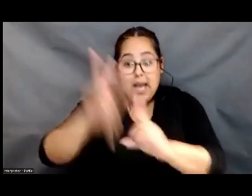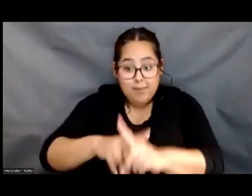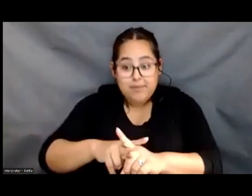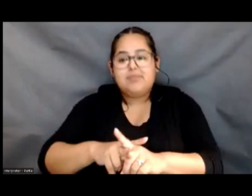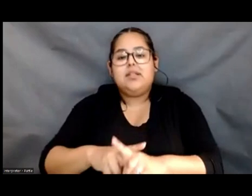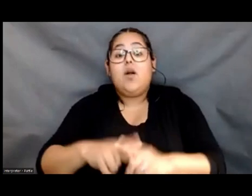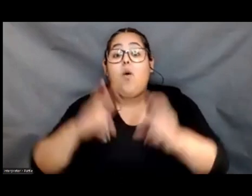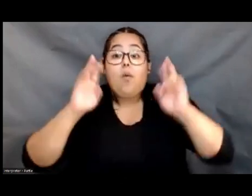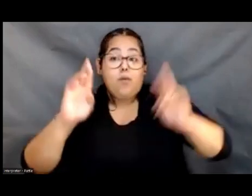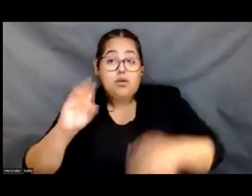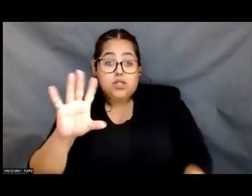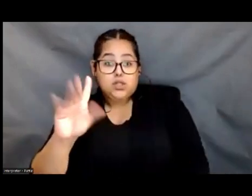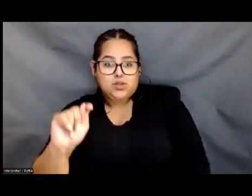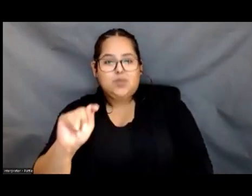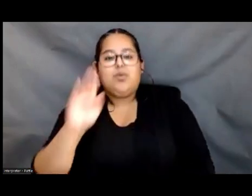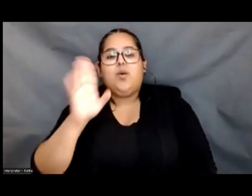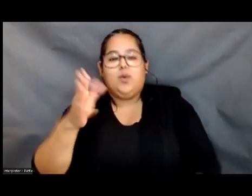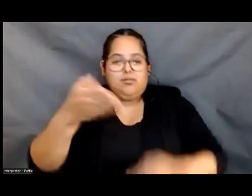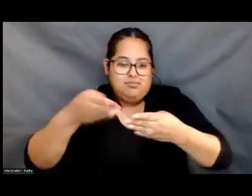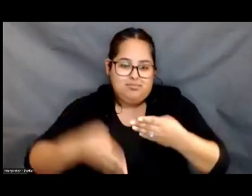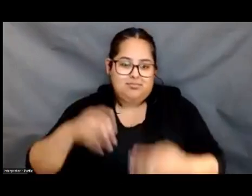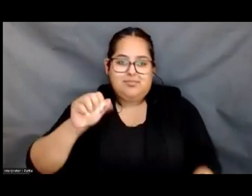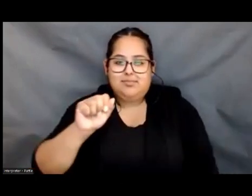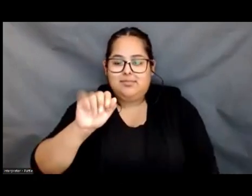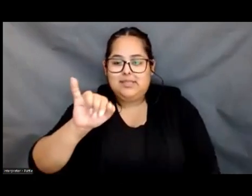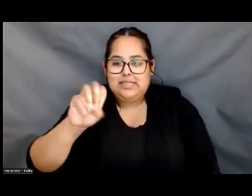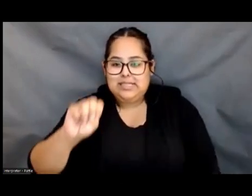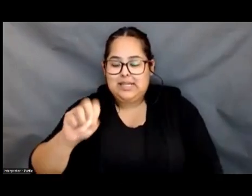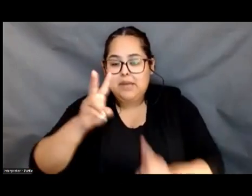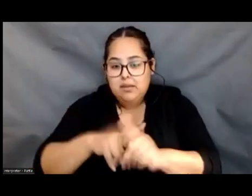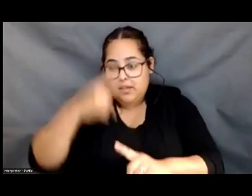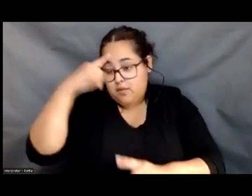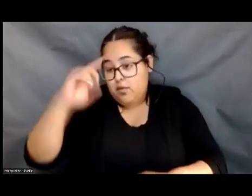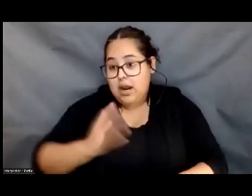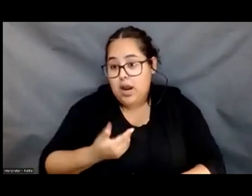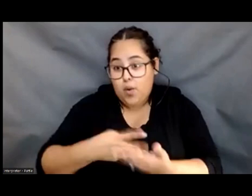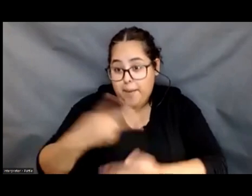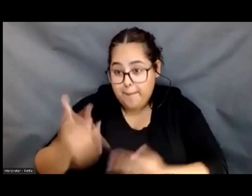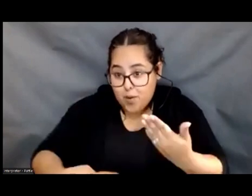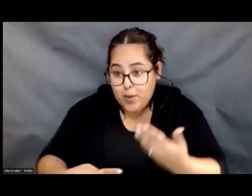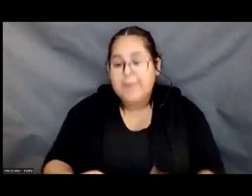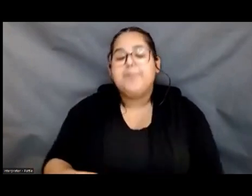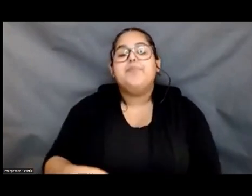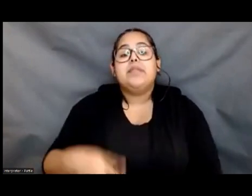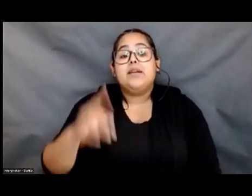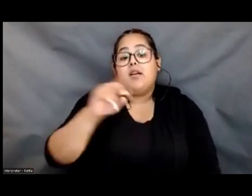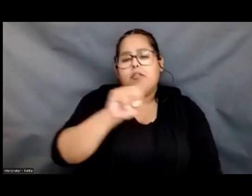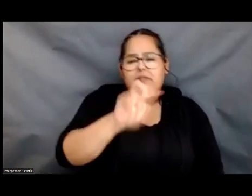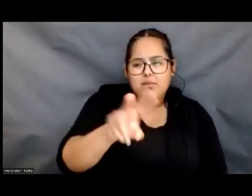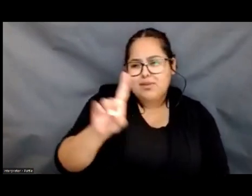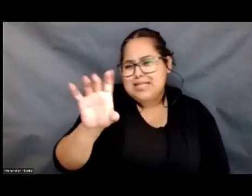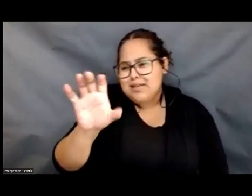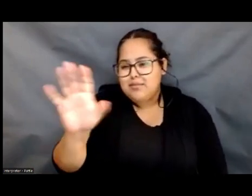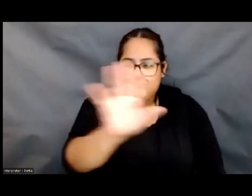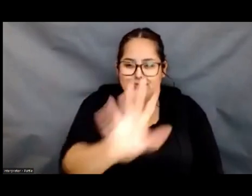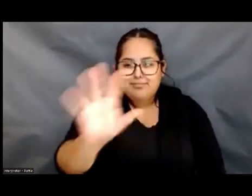by October, we're wanting to complete those AIM applications for our program. In November and December, we're hoping to be